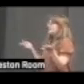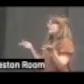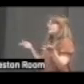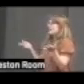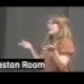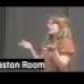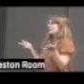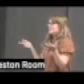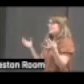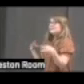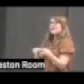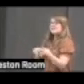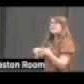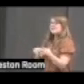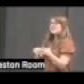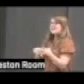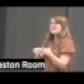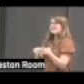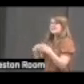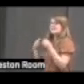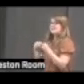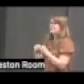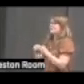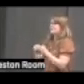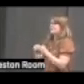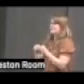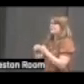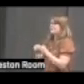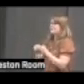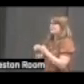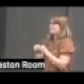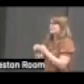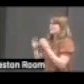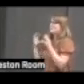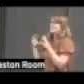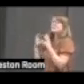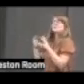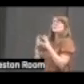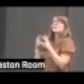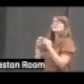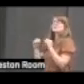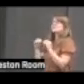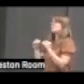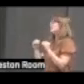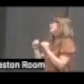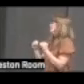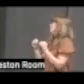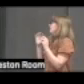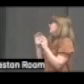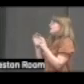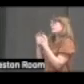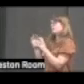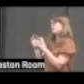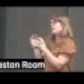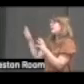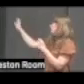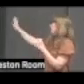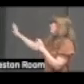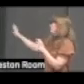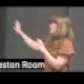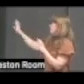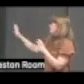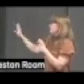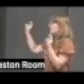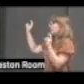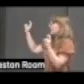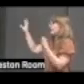emphasize that we never put in the super aggressive. So if we're seeing them bark and growl at